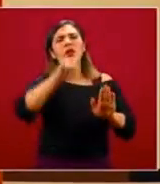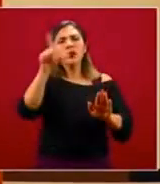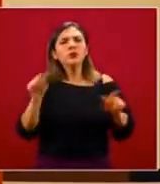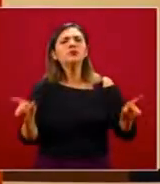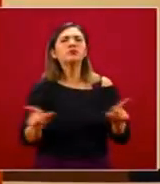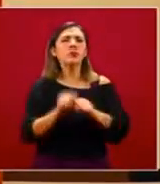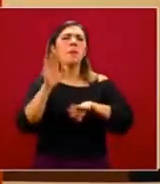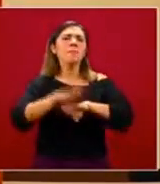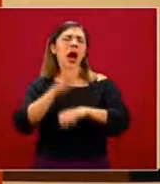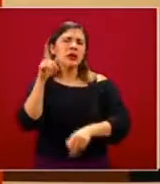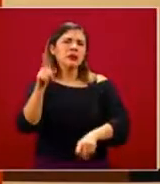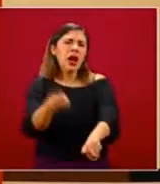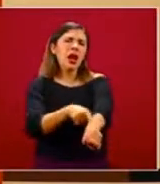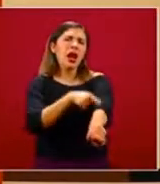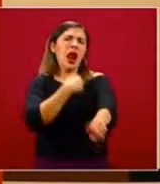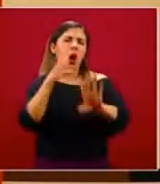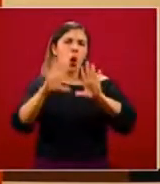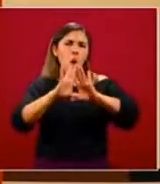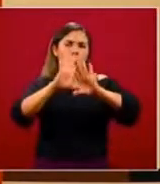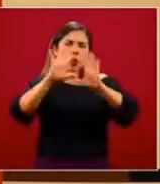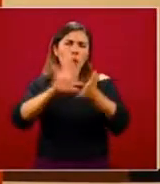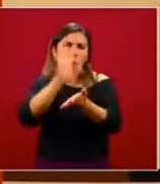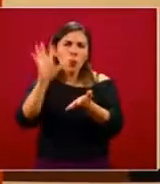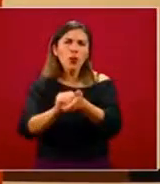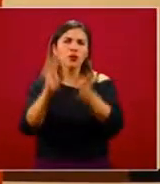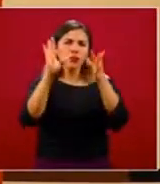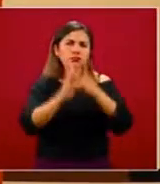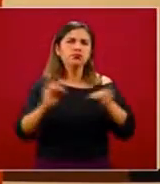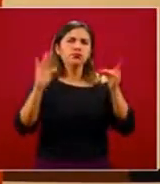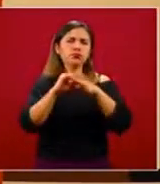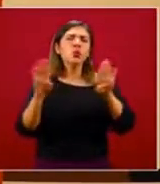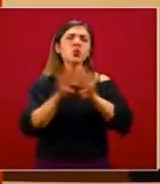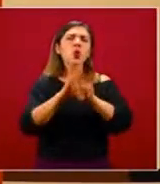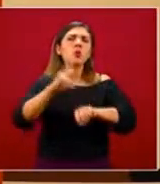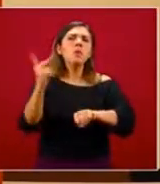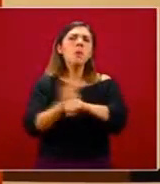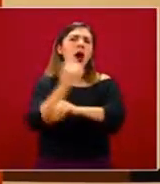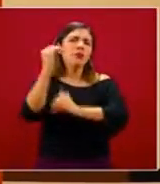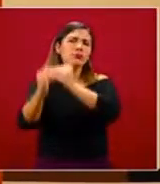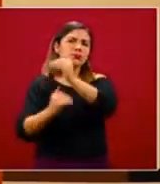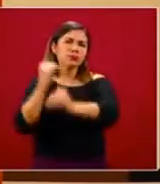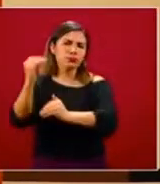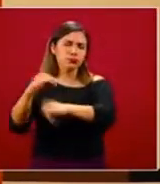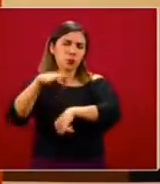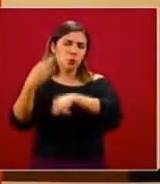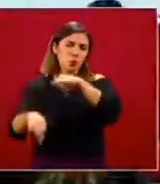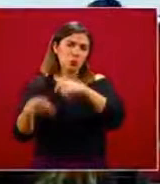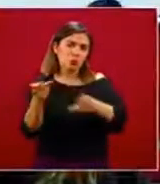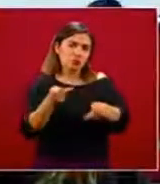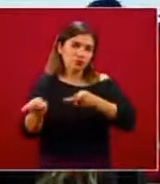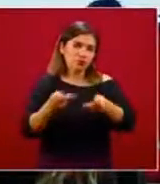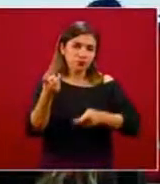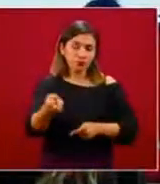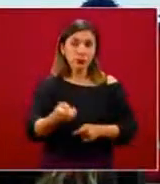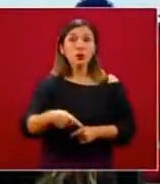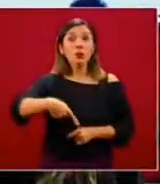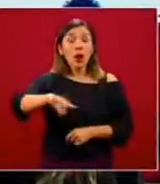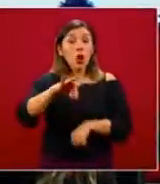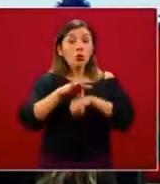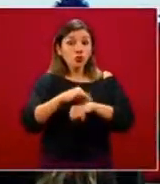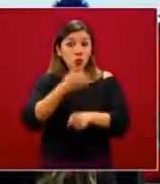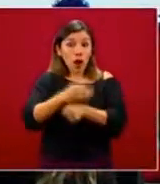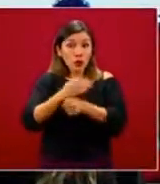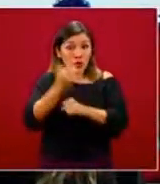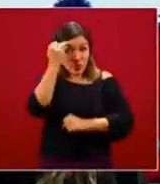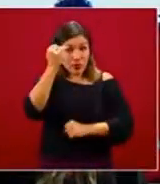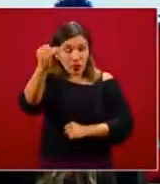As síntesis soon más as we have amplia the ya results, we la present them explicaremos as we've conforme explained surja before, and todo el later final on we del can do proceso. a Pero en summary tiempo that's real broader.